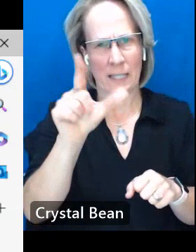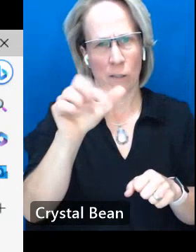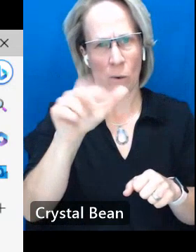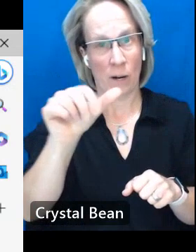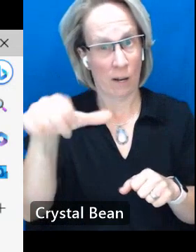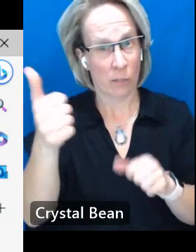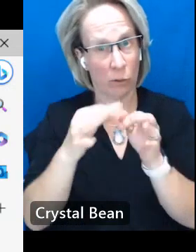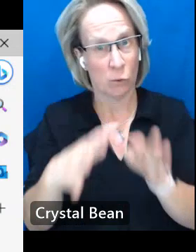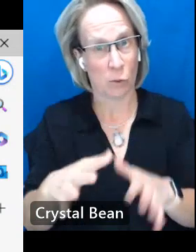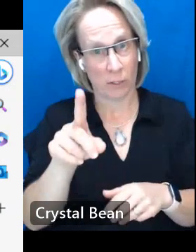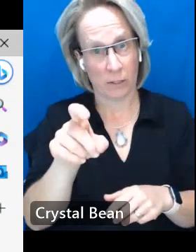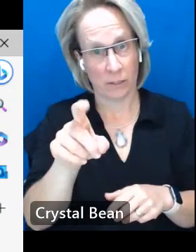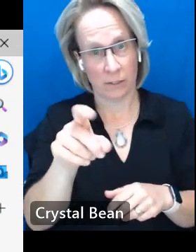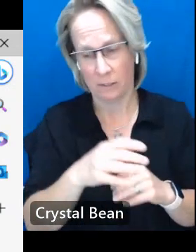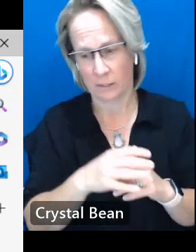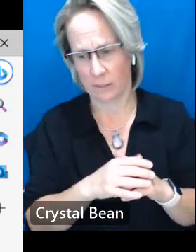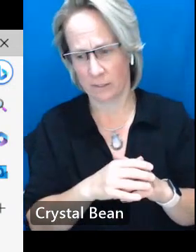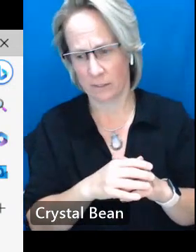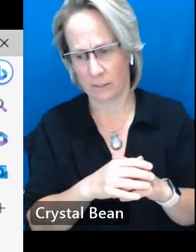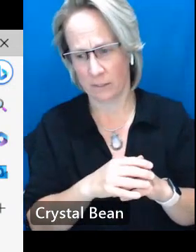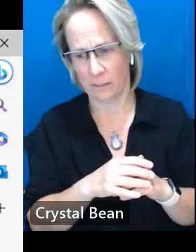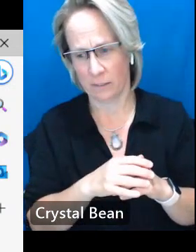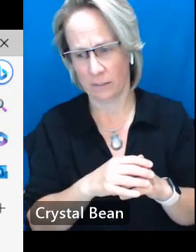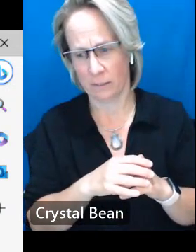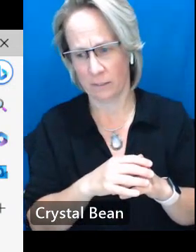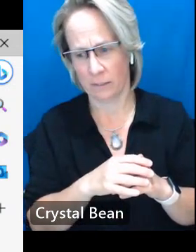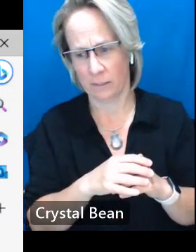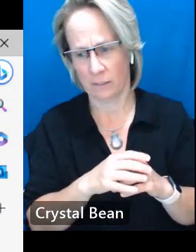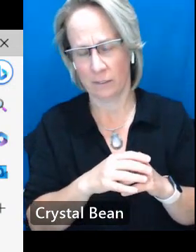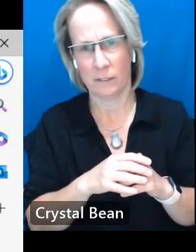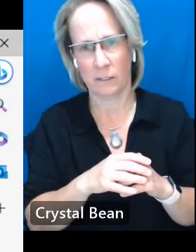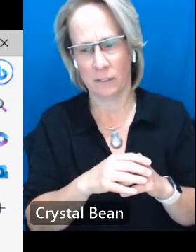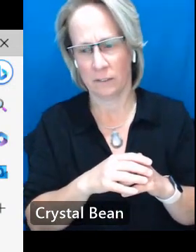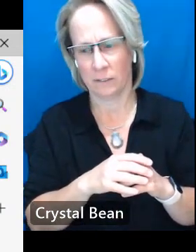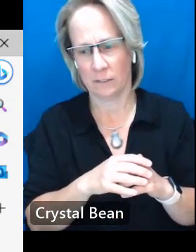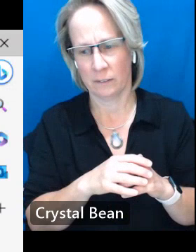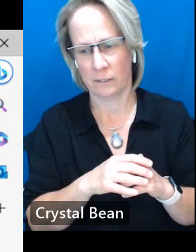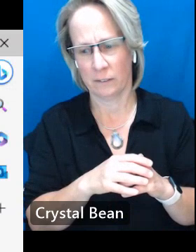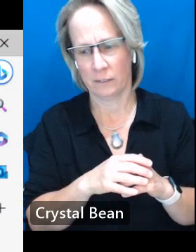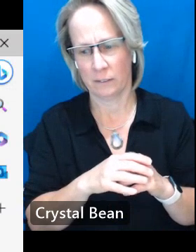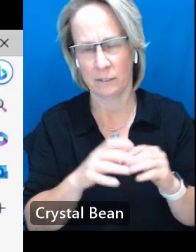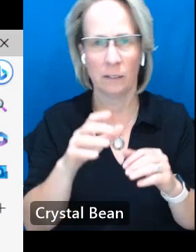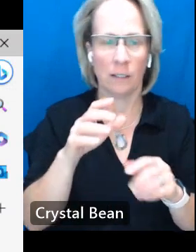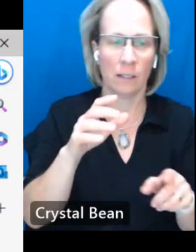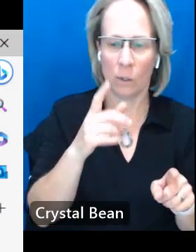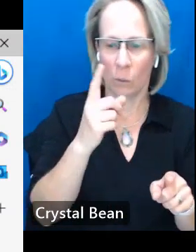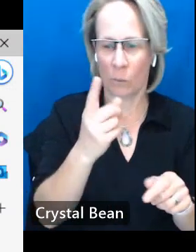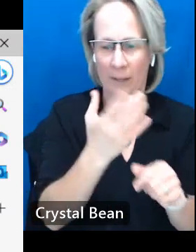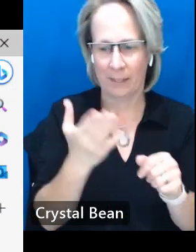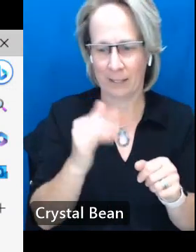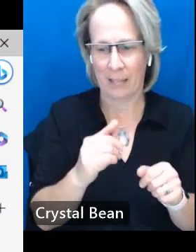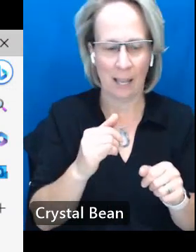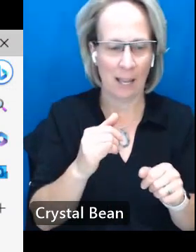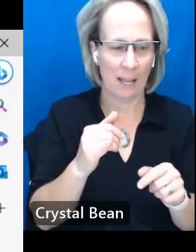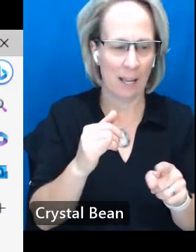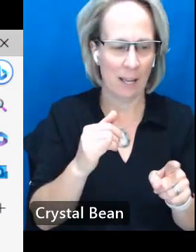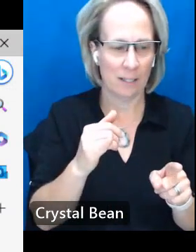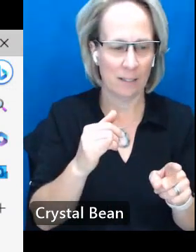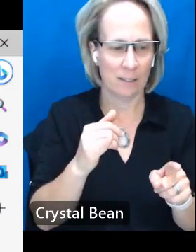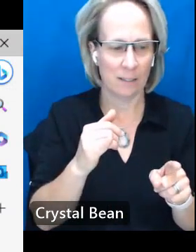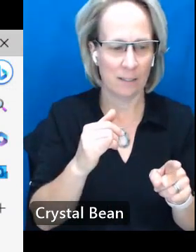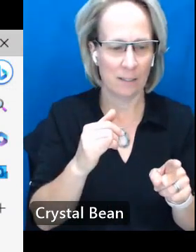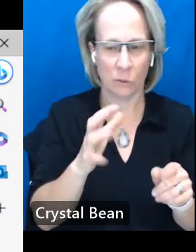years might capture things from other fiscal years that just kind of fell into it. But one way to avoid that is to always just